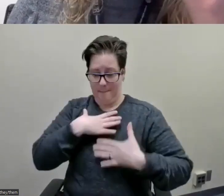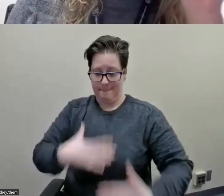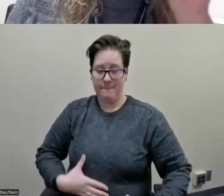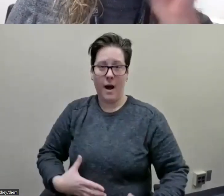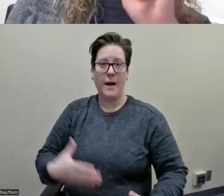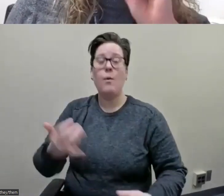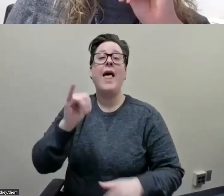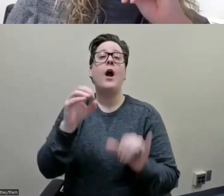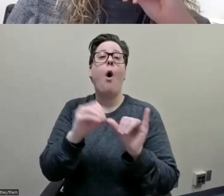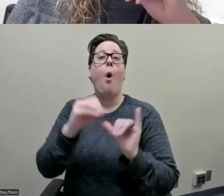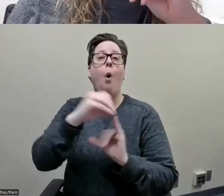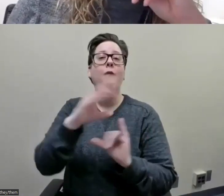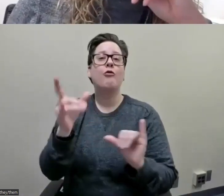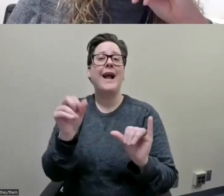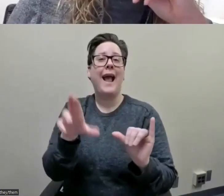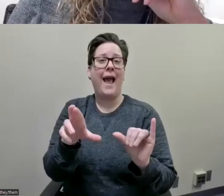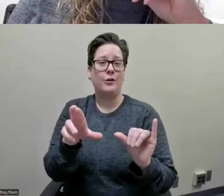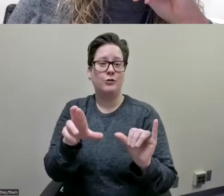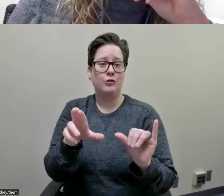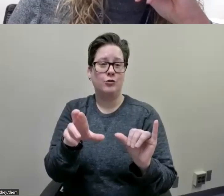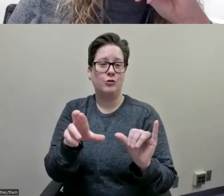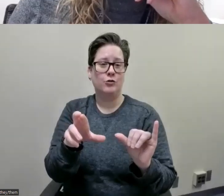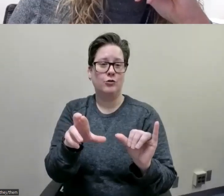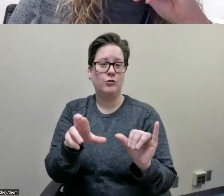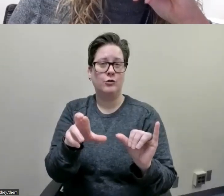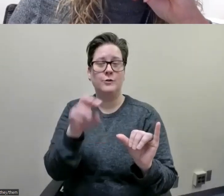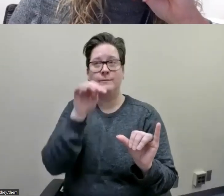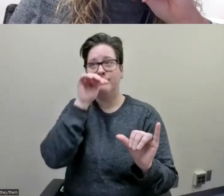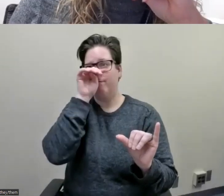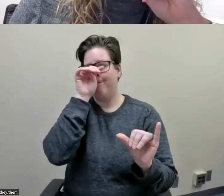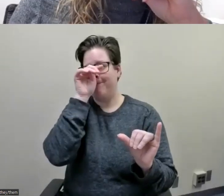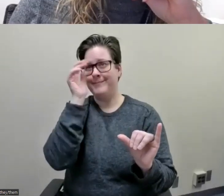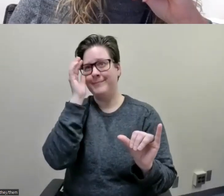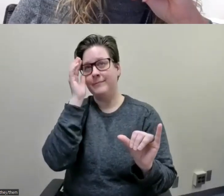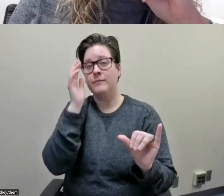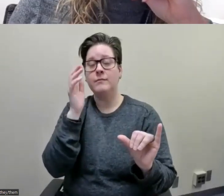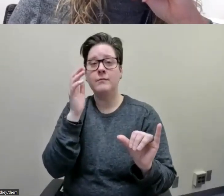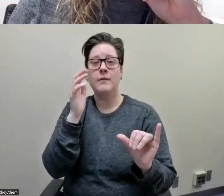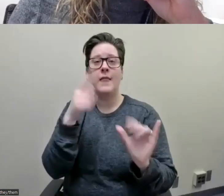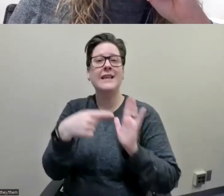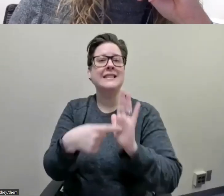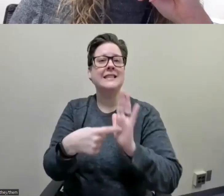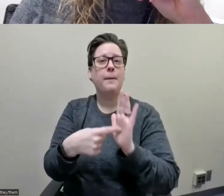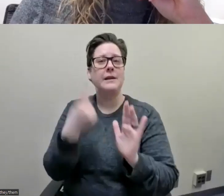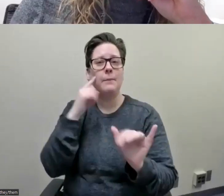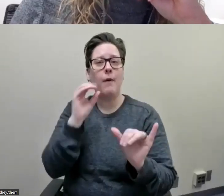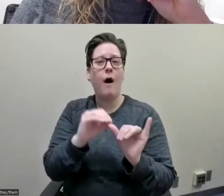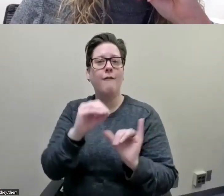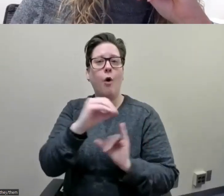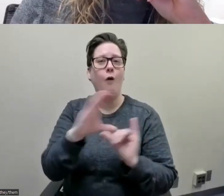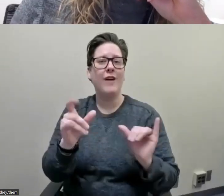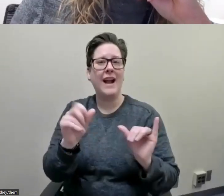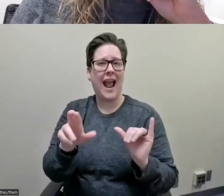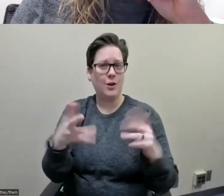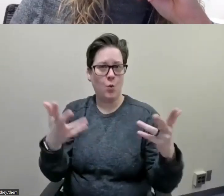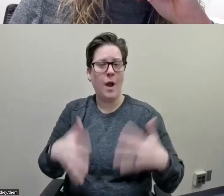ovarian cancer, those are hard to, the signs and symptoms of an ovarian cancer are bloating.